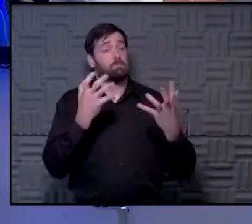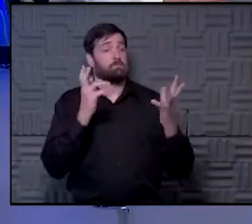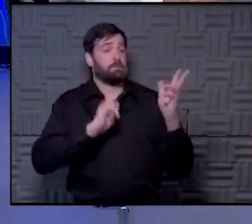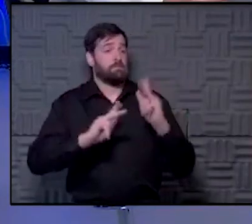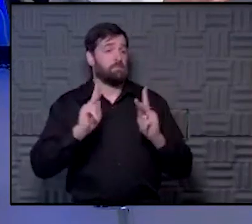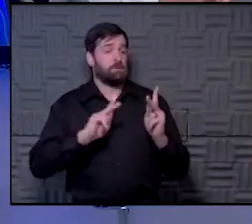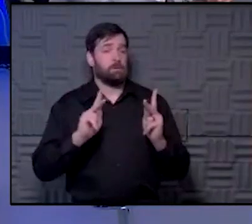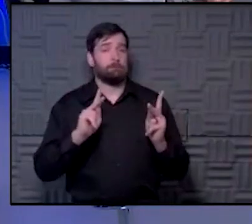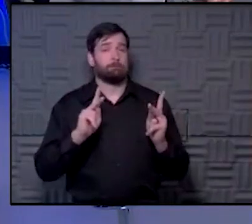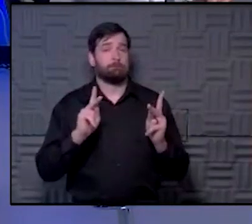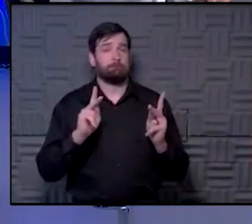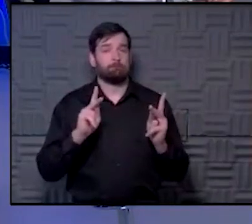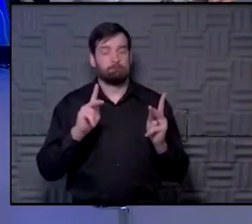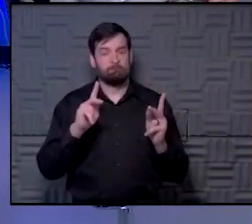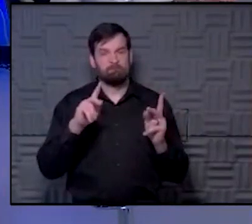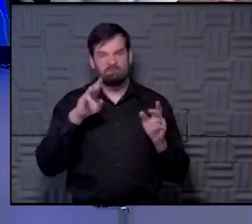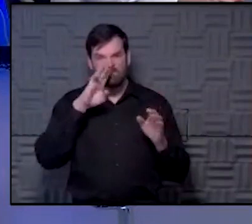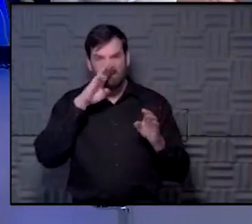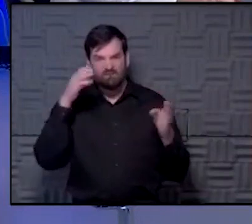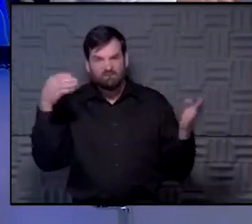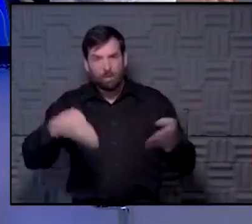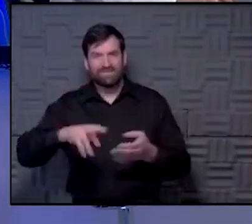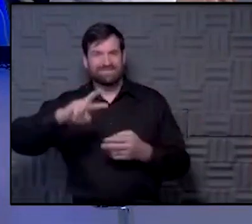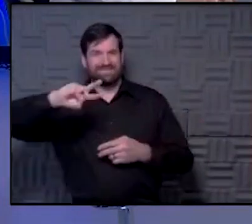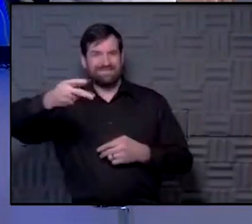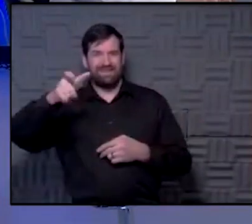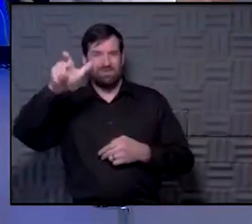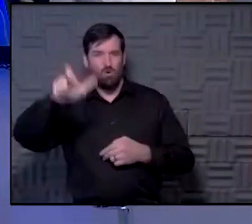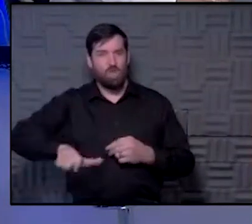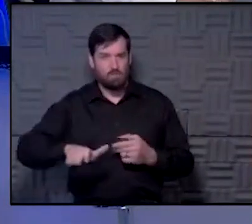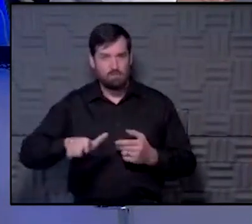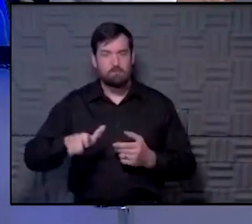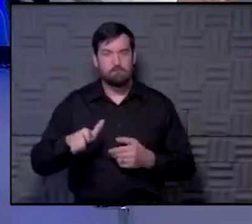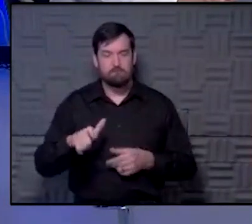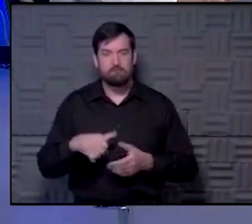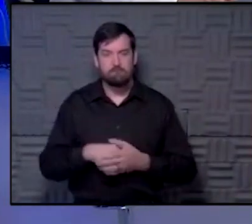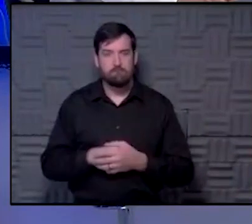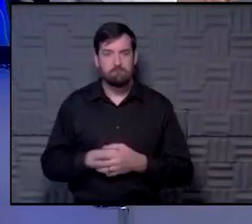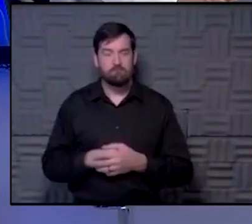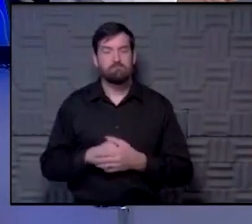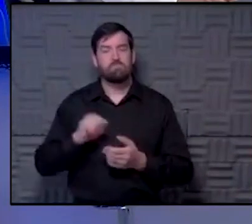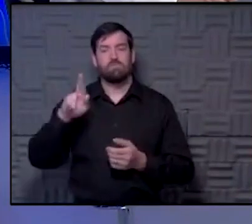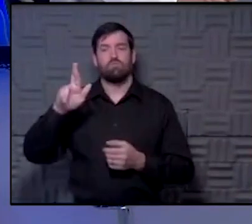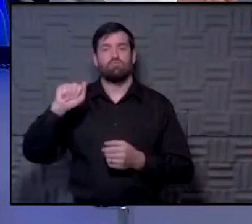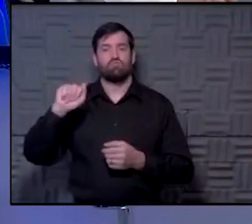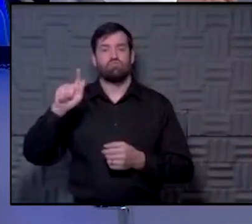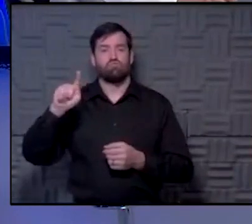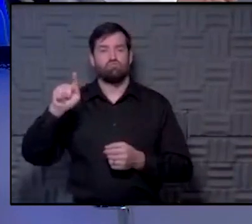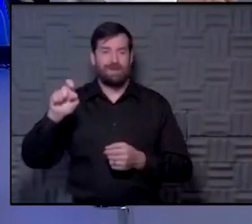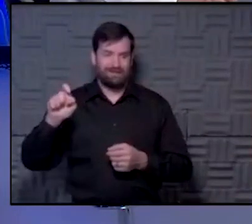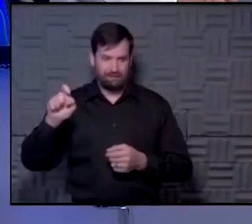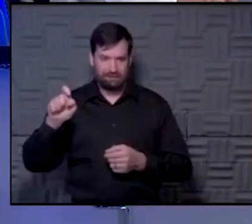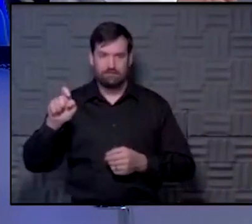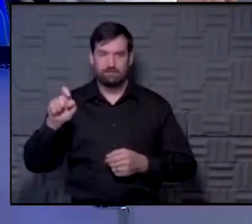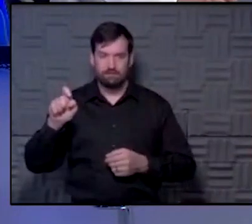to, focus in on that second column right there of the number or the rate